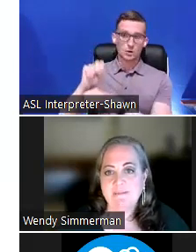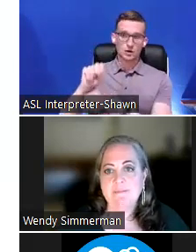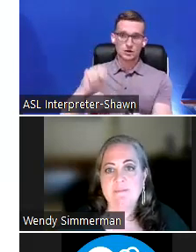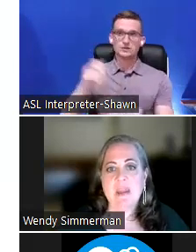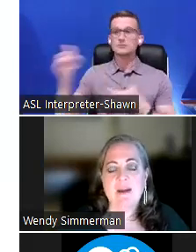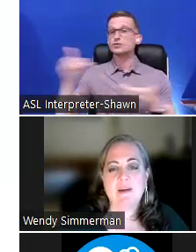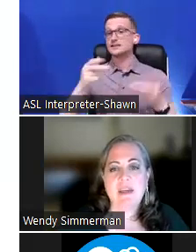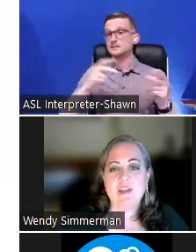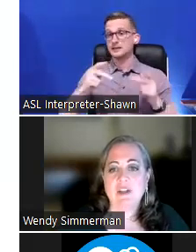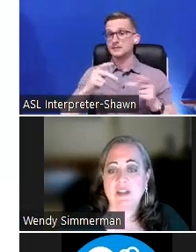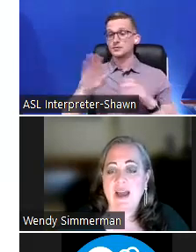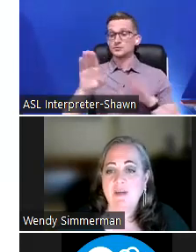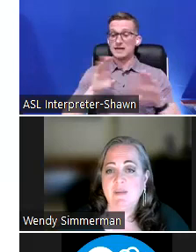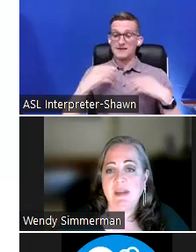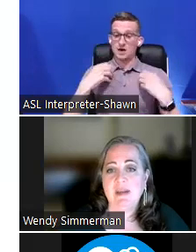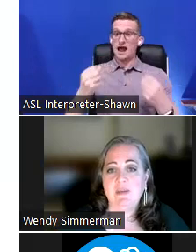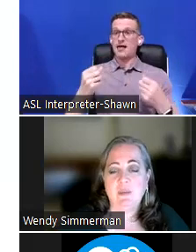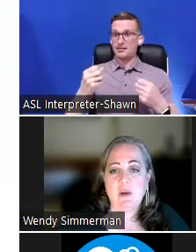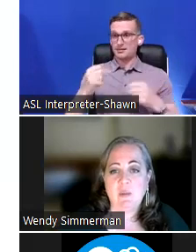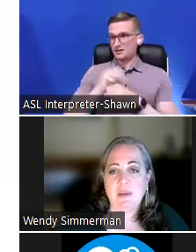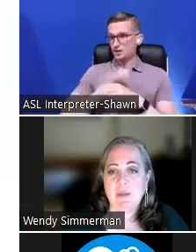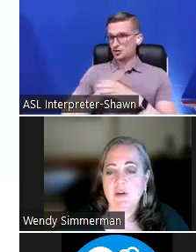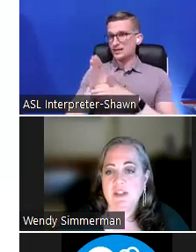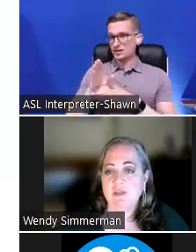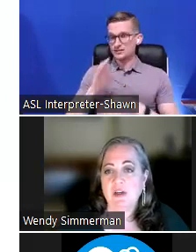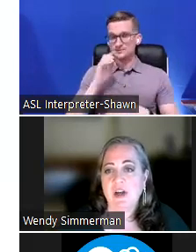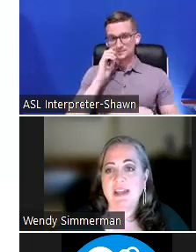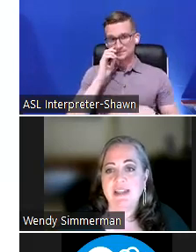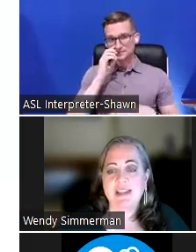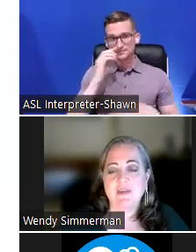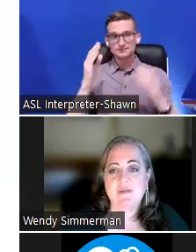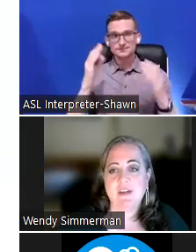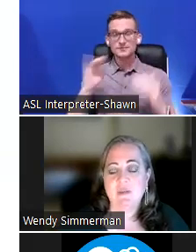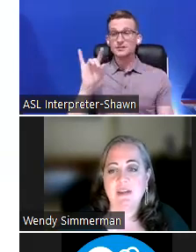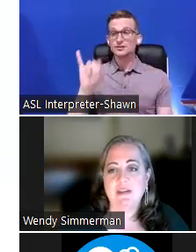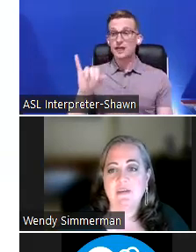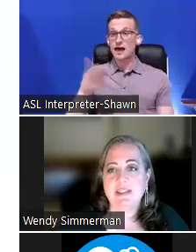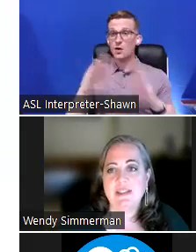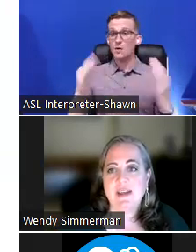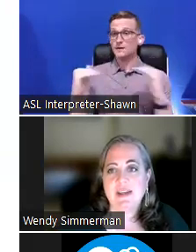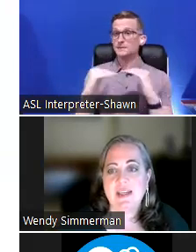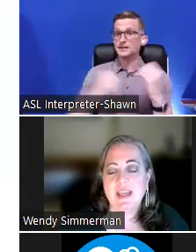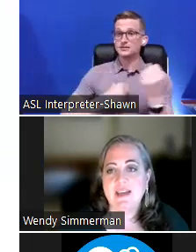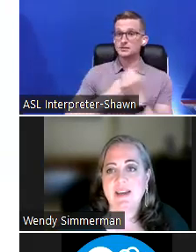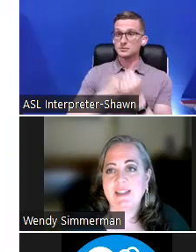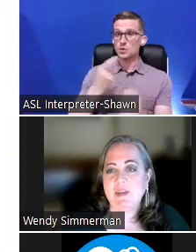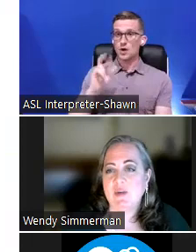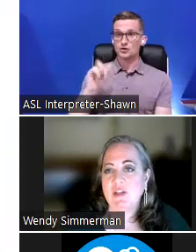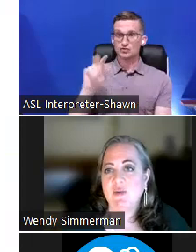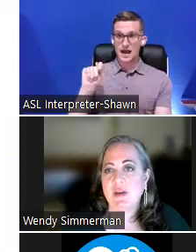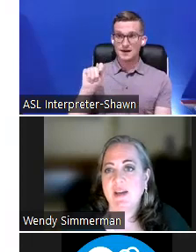pipelines. In July, we will be opening peer support grants. That was $5 million that was dedicated in